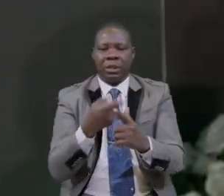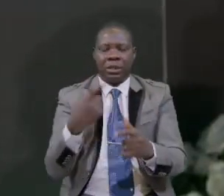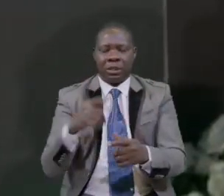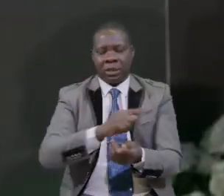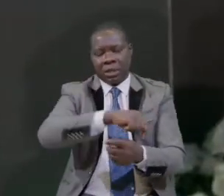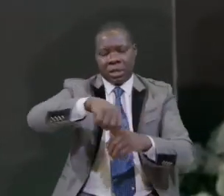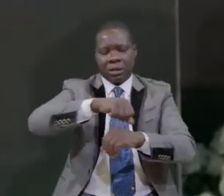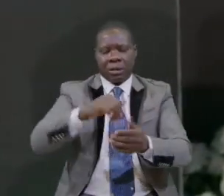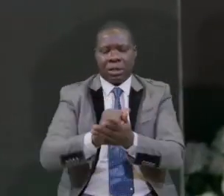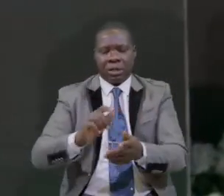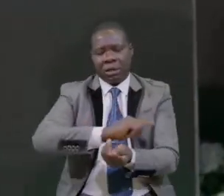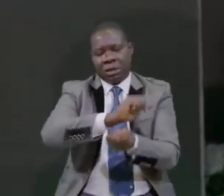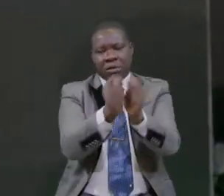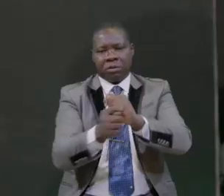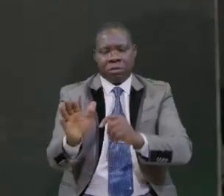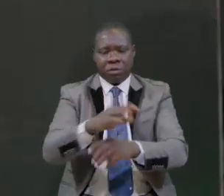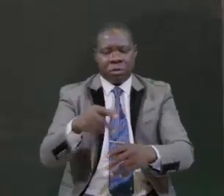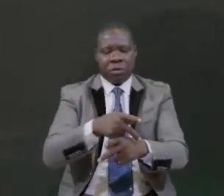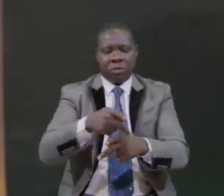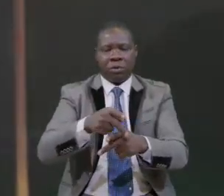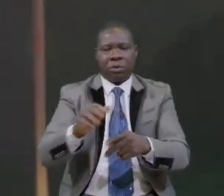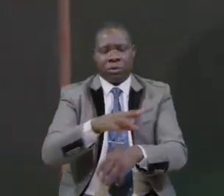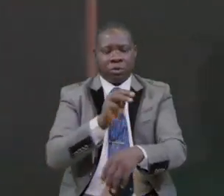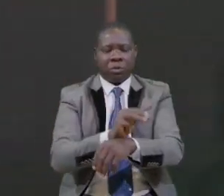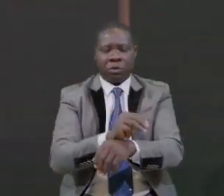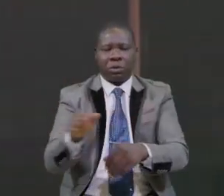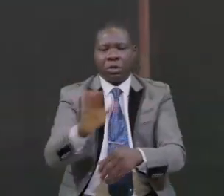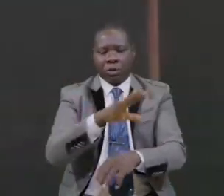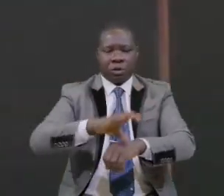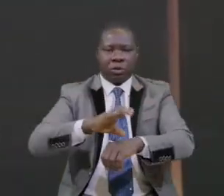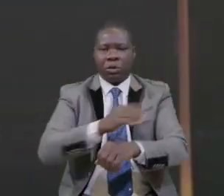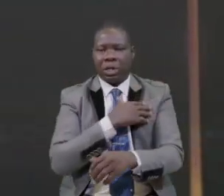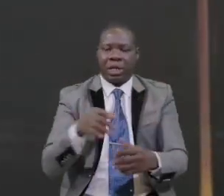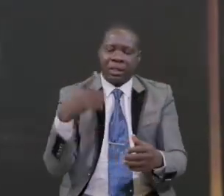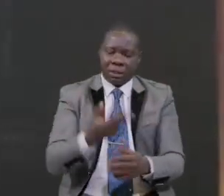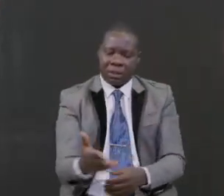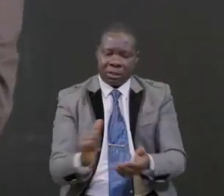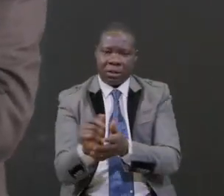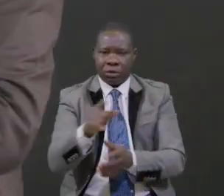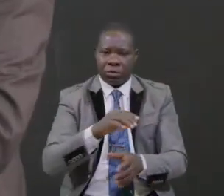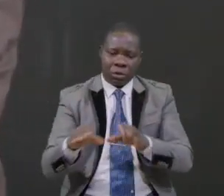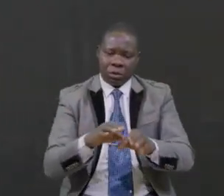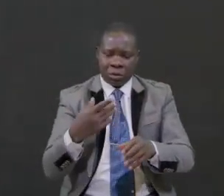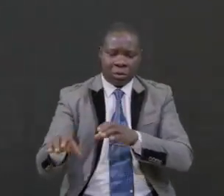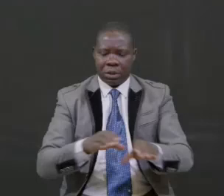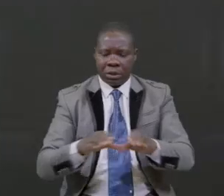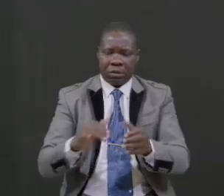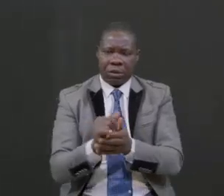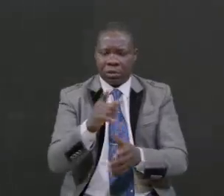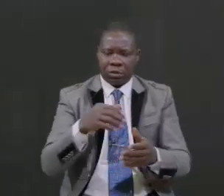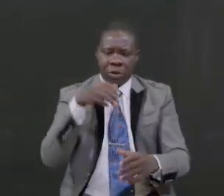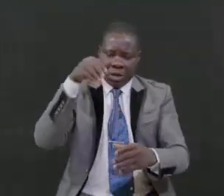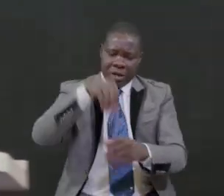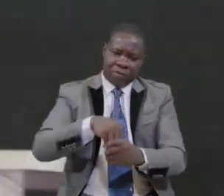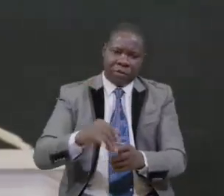profession, your ministry, your church, and the things you do, the activities you get yourself involved